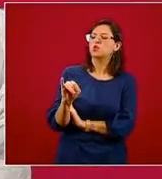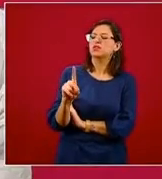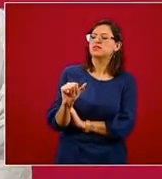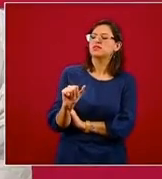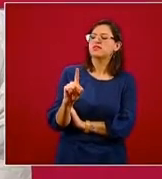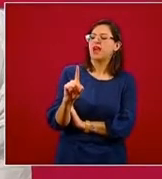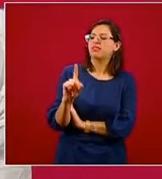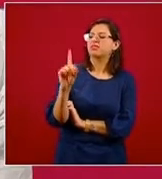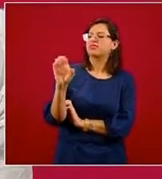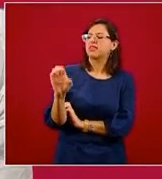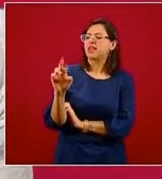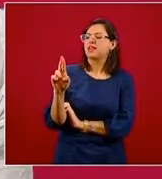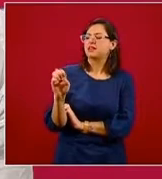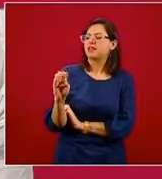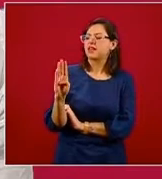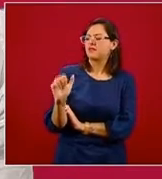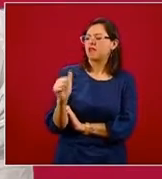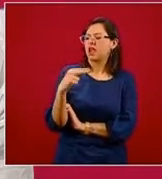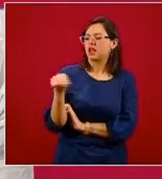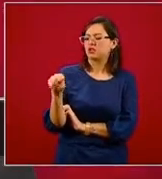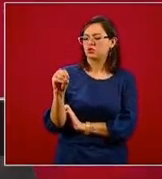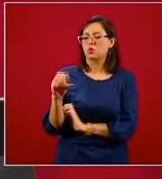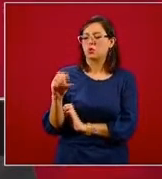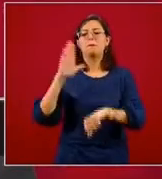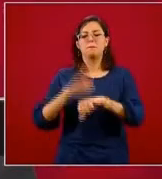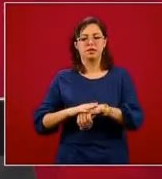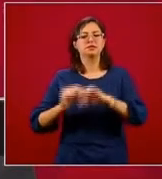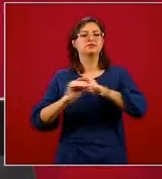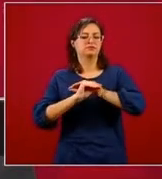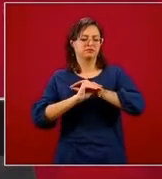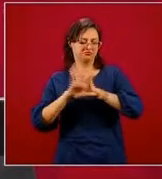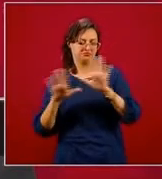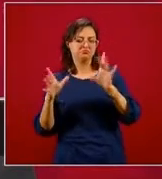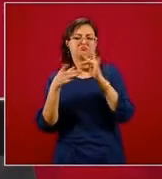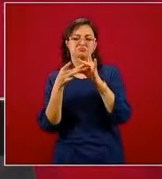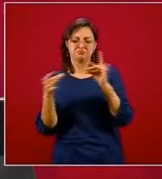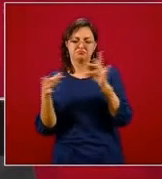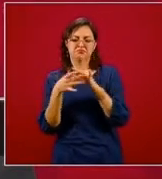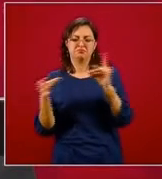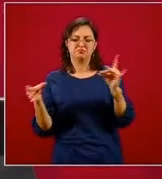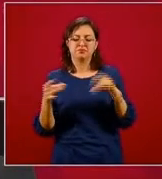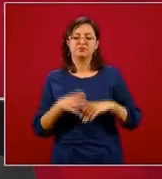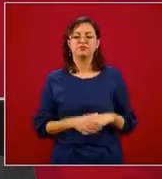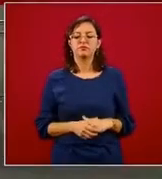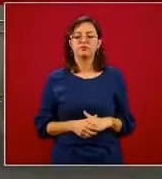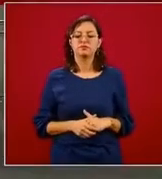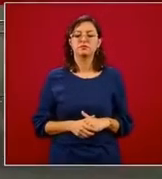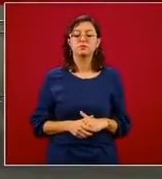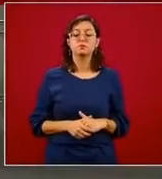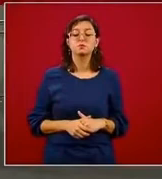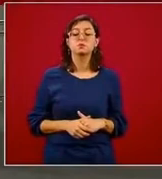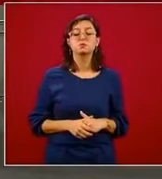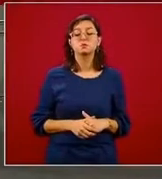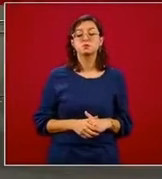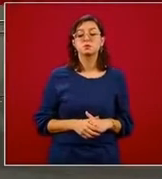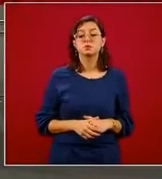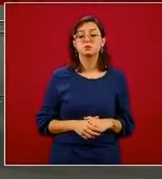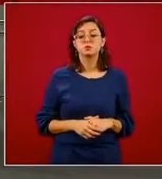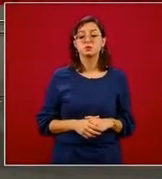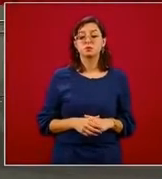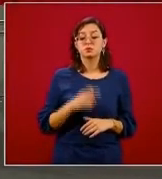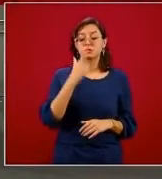evitar not part of this in imprecisiones any way. y que no se And we'll talk to you distorsione su more about interpretación this tomorrow. en ese sentido. We'll tell Rápidamente you all about it contesto